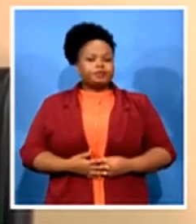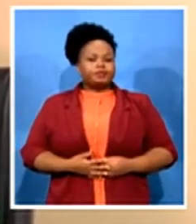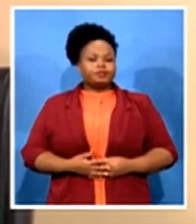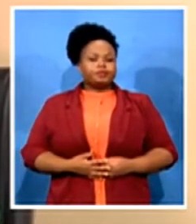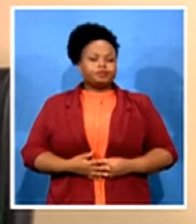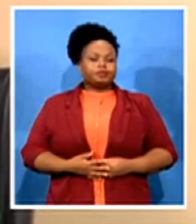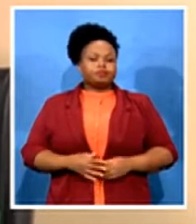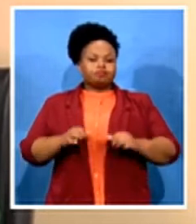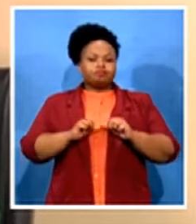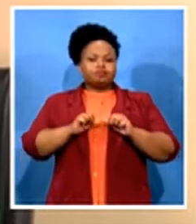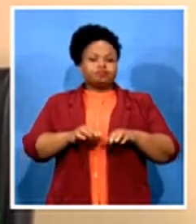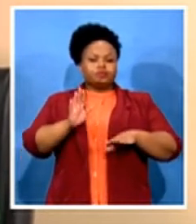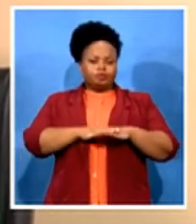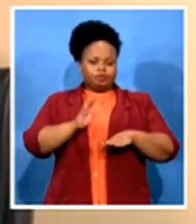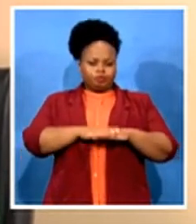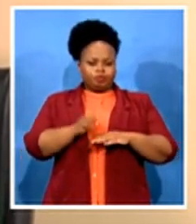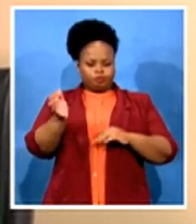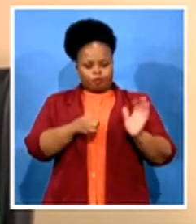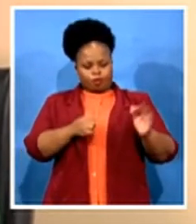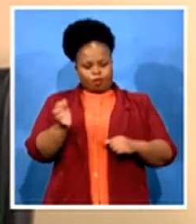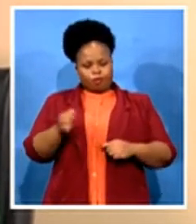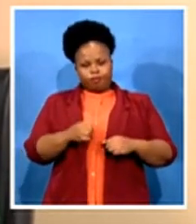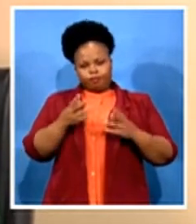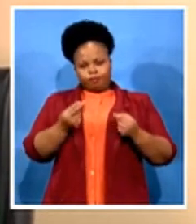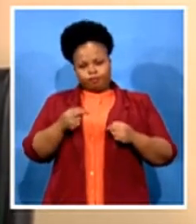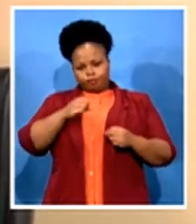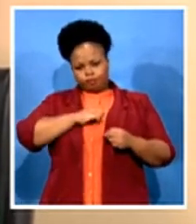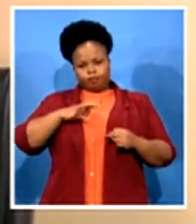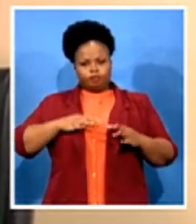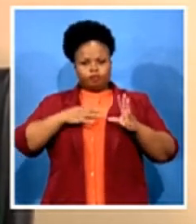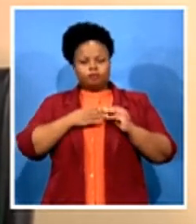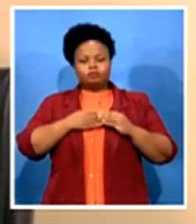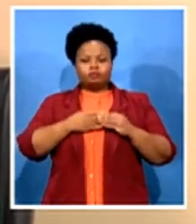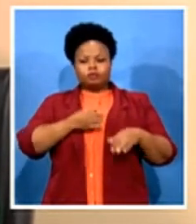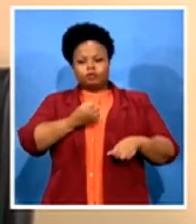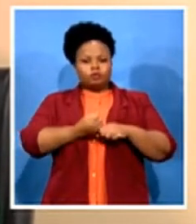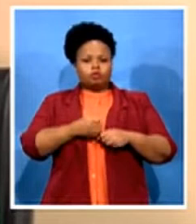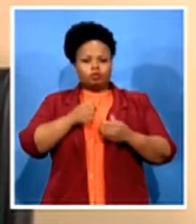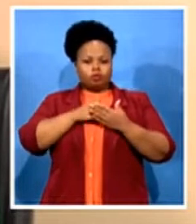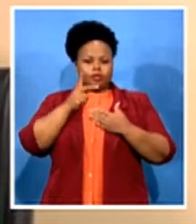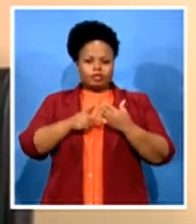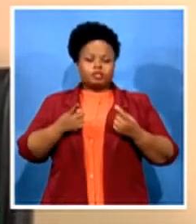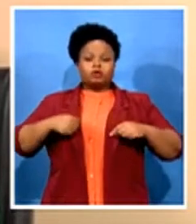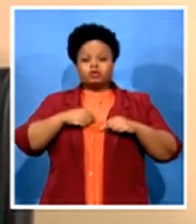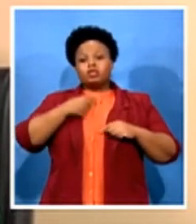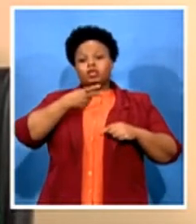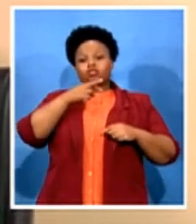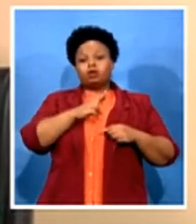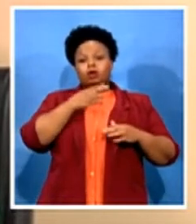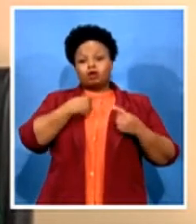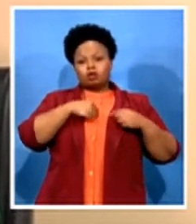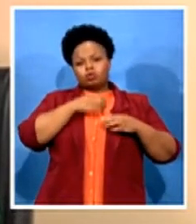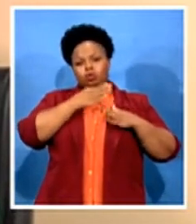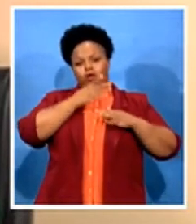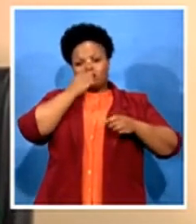appoint staff members to support the project. Our HR is working very hard. We've got even higher number of people that